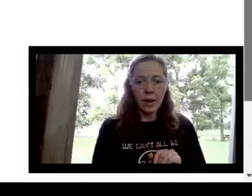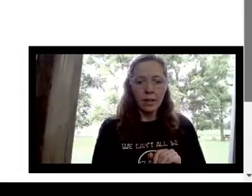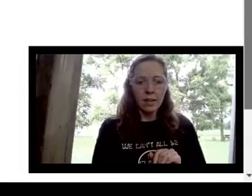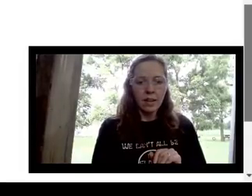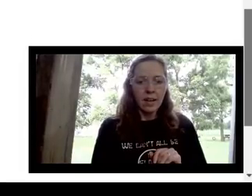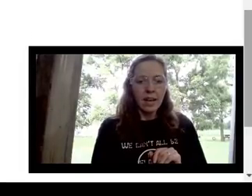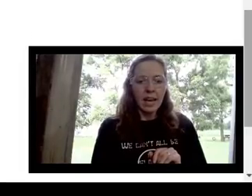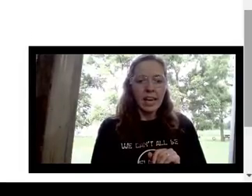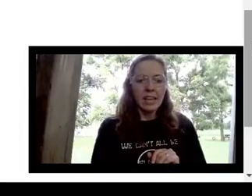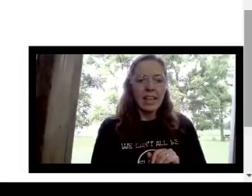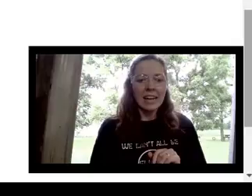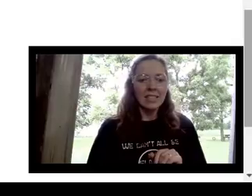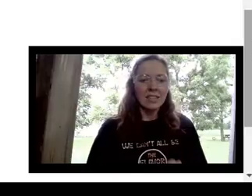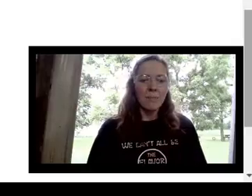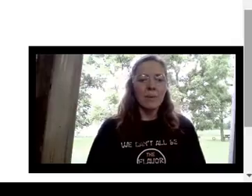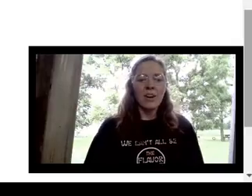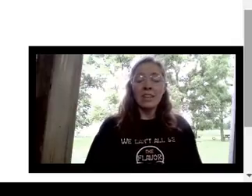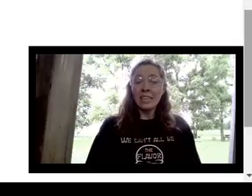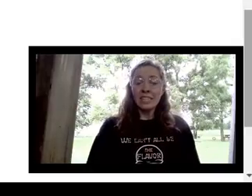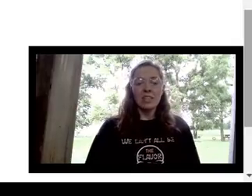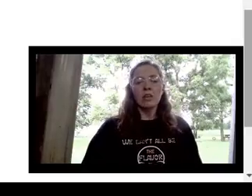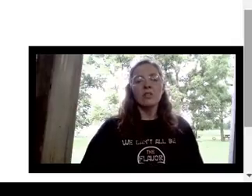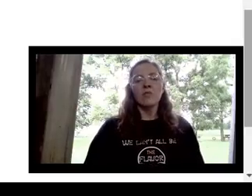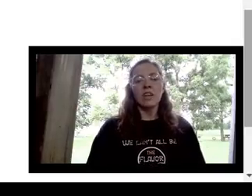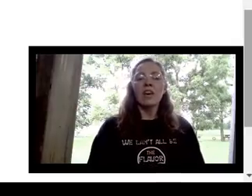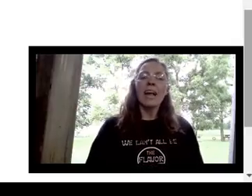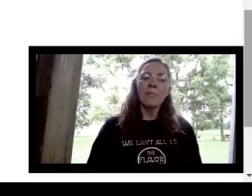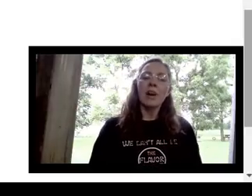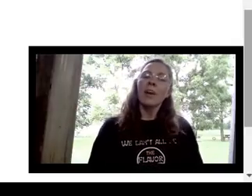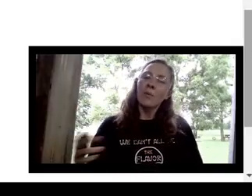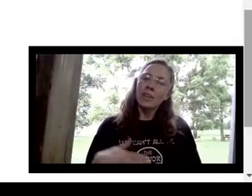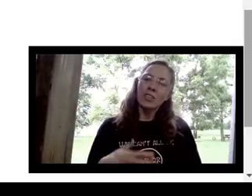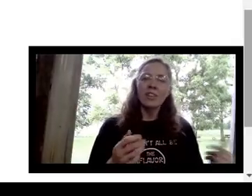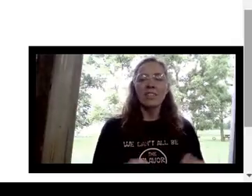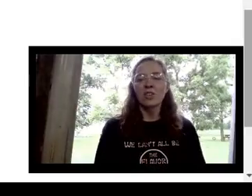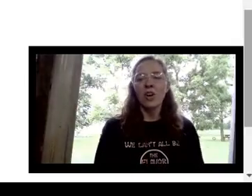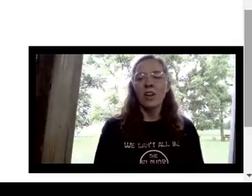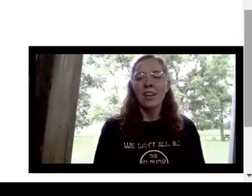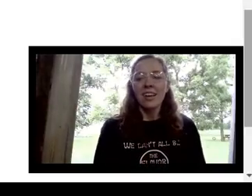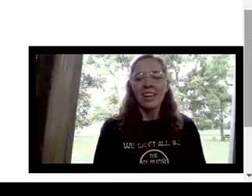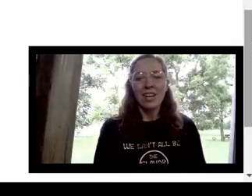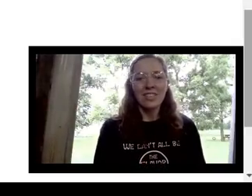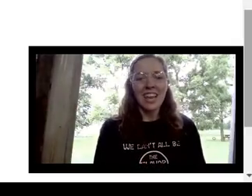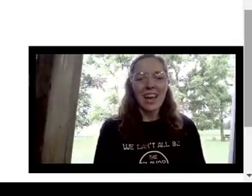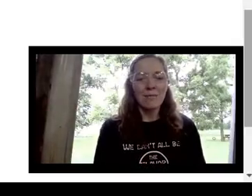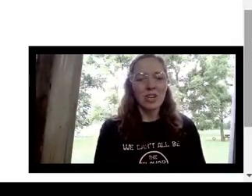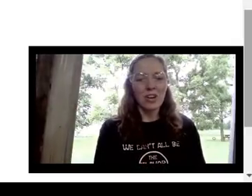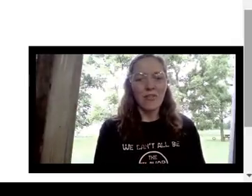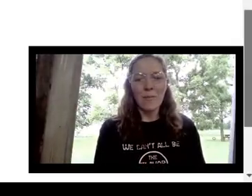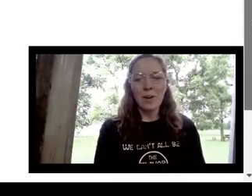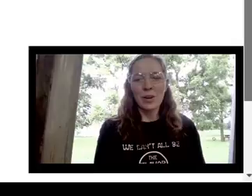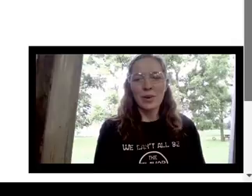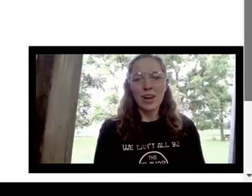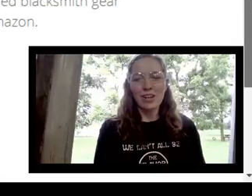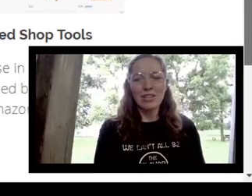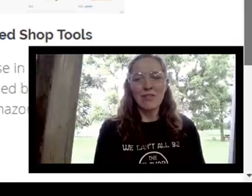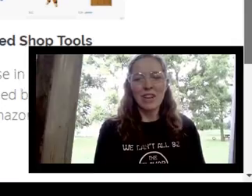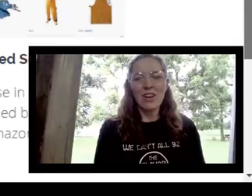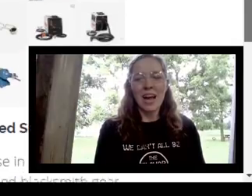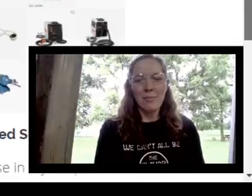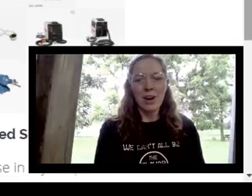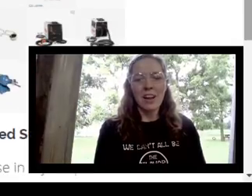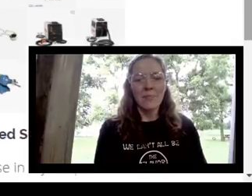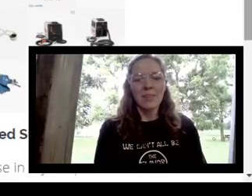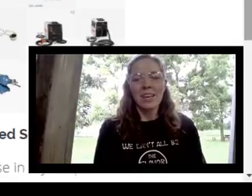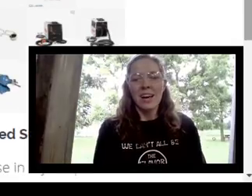as well. And last but not least, the YouTube video library, which since you're all here today, I'm sure you're familiar with our YouTube